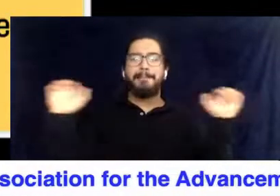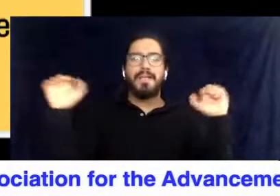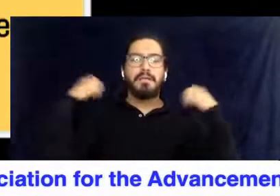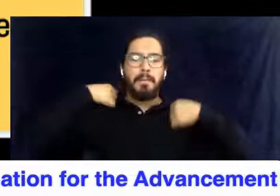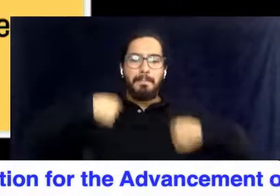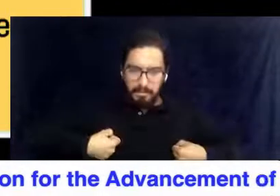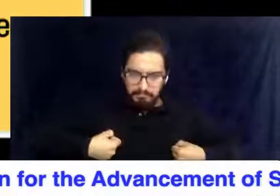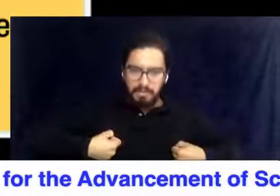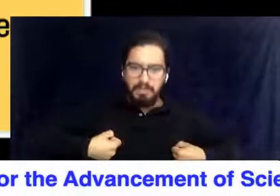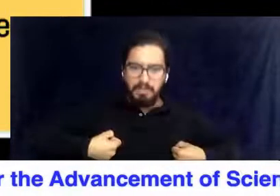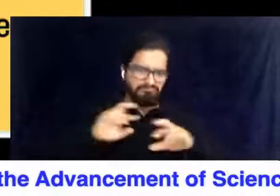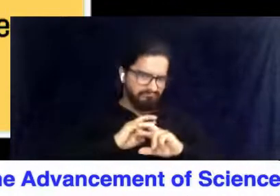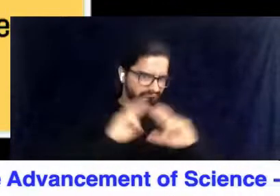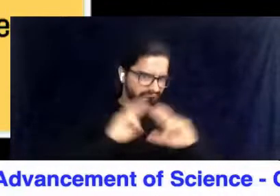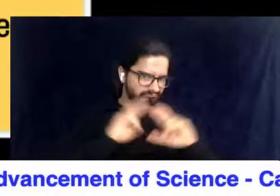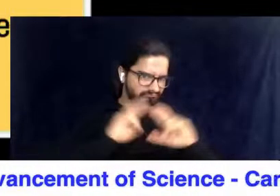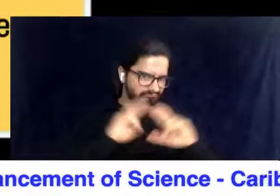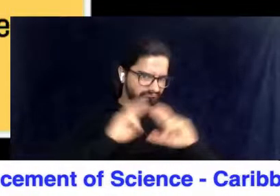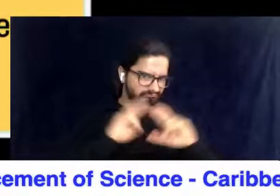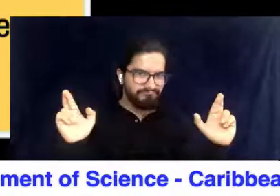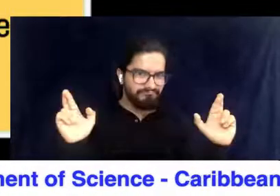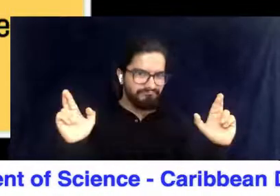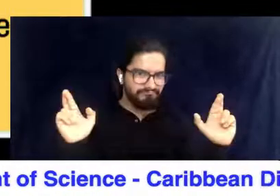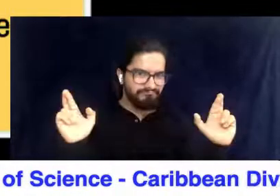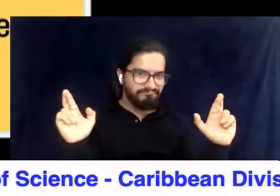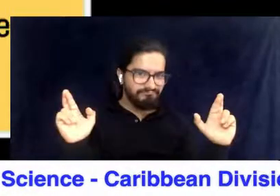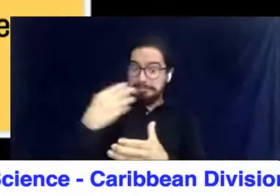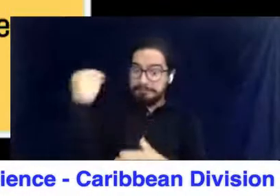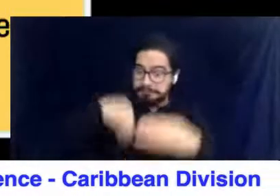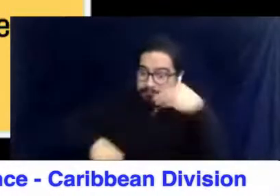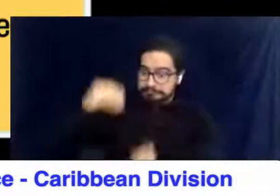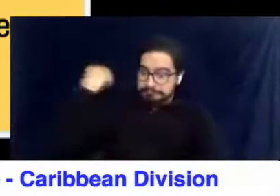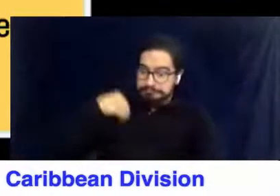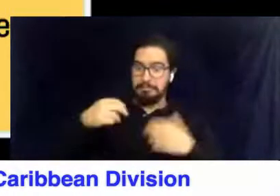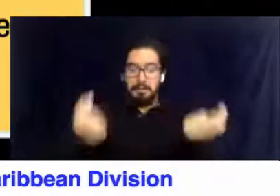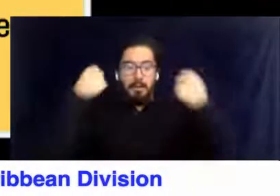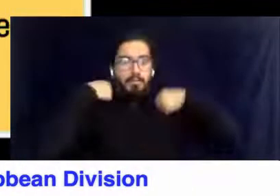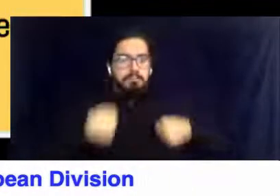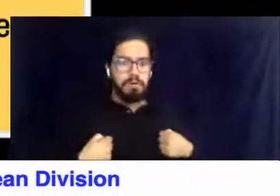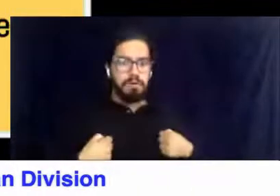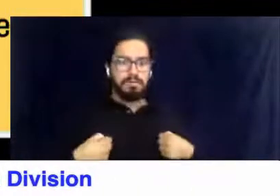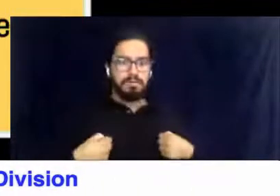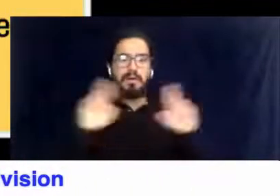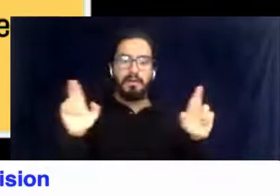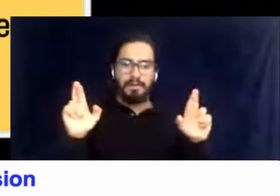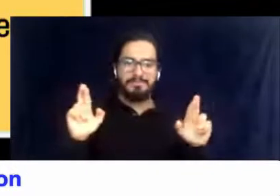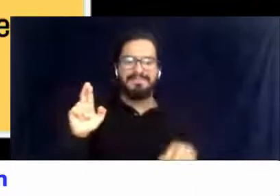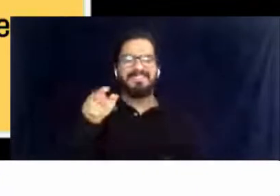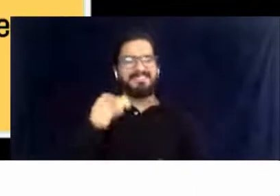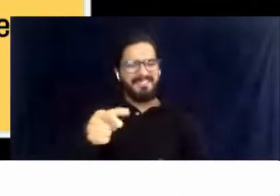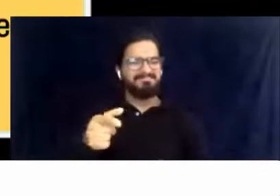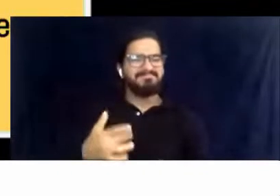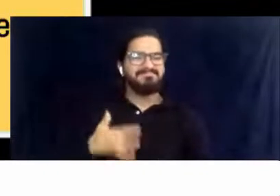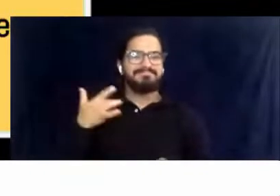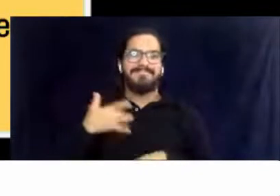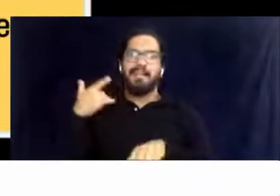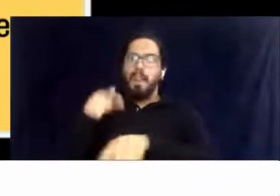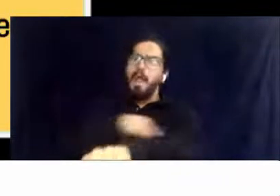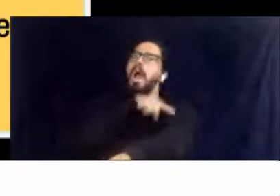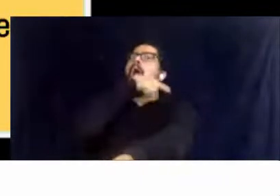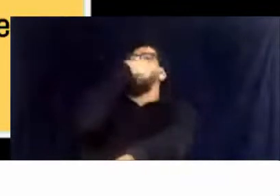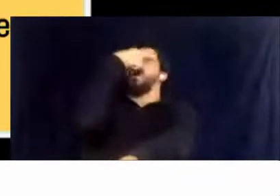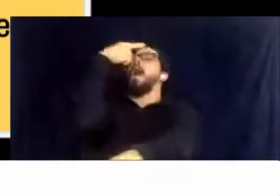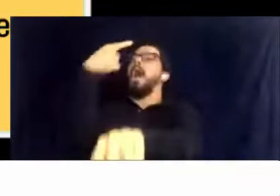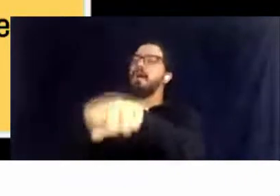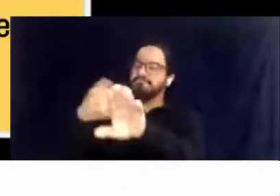ready. And some of us might have already like forgotten this, or it might feel like a long time ago. But, you know, our biggest problem